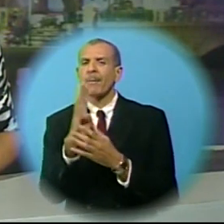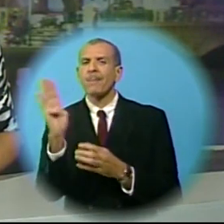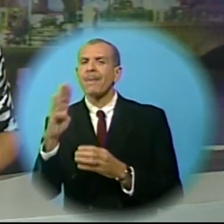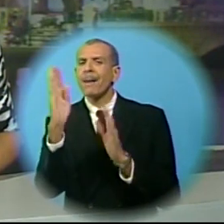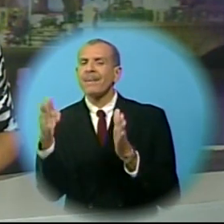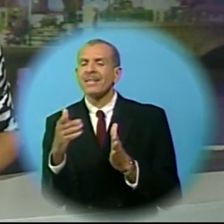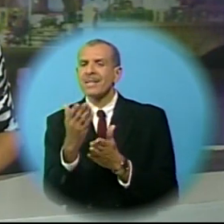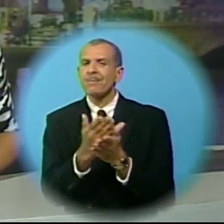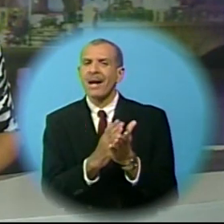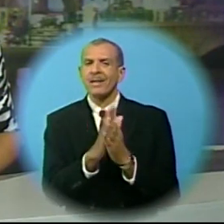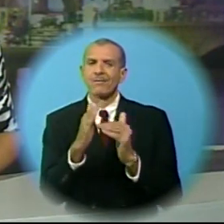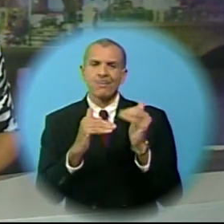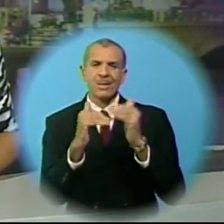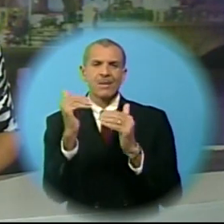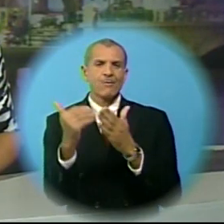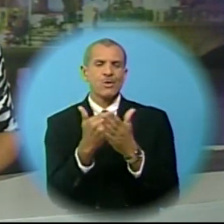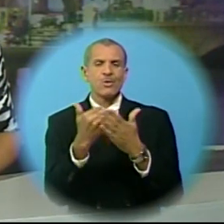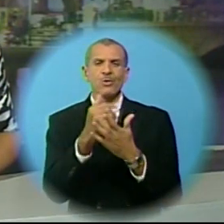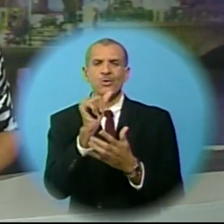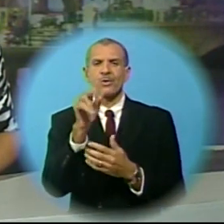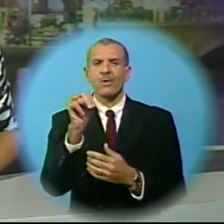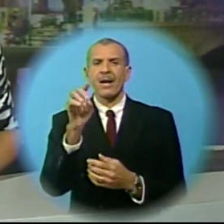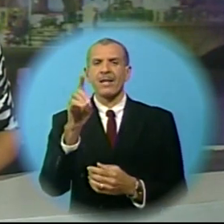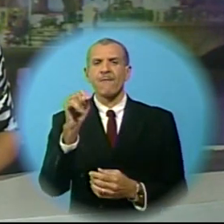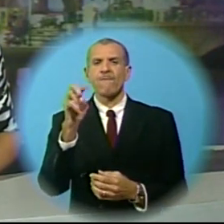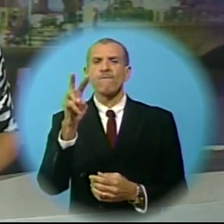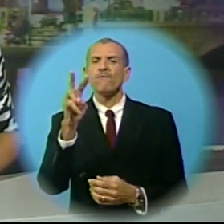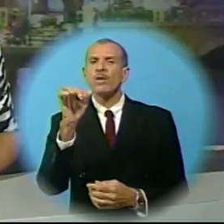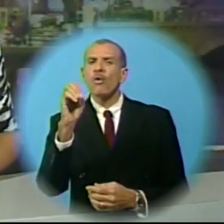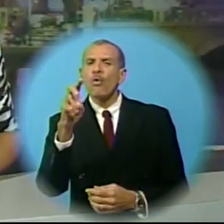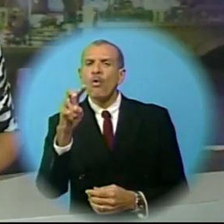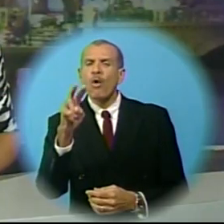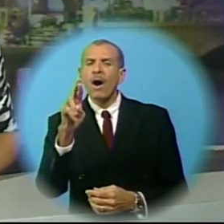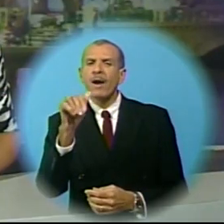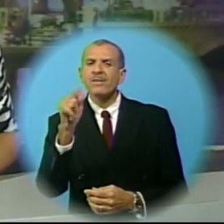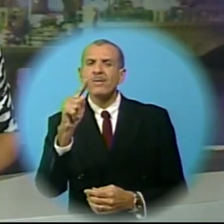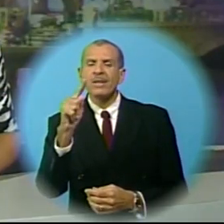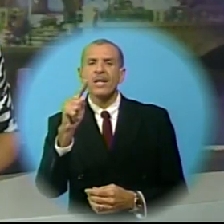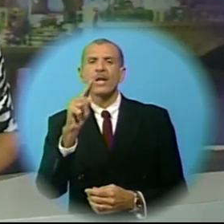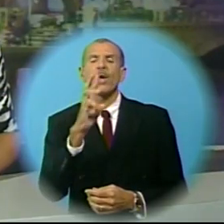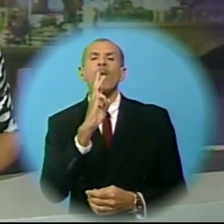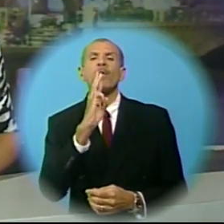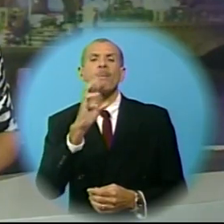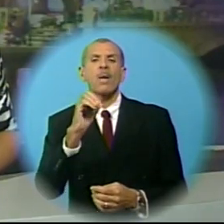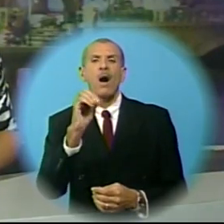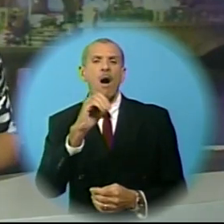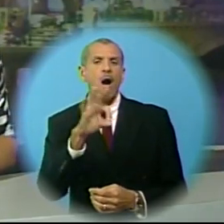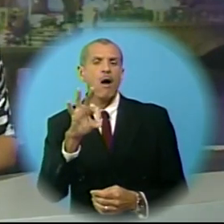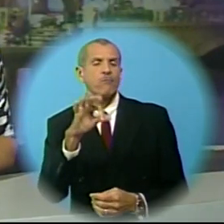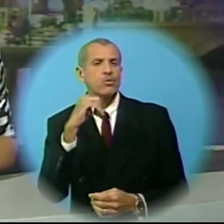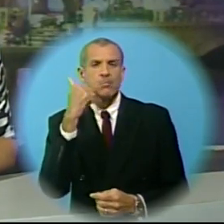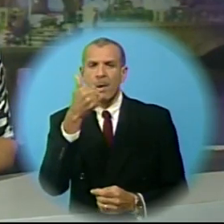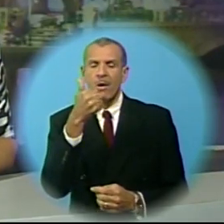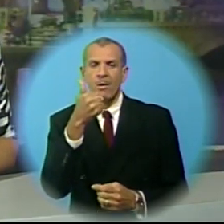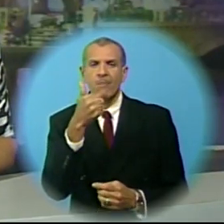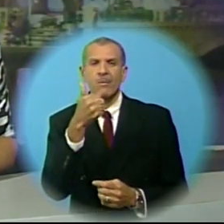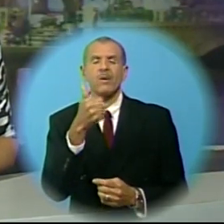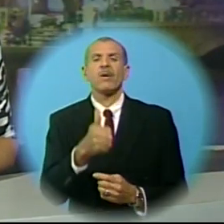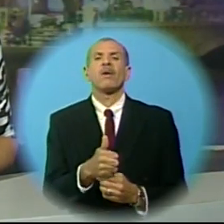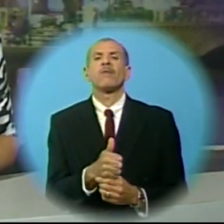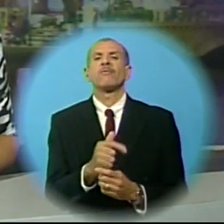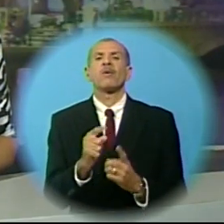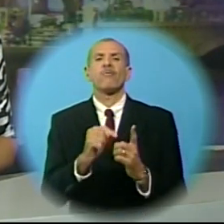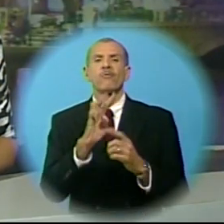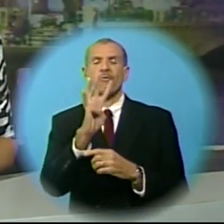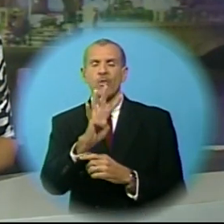as part of the construction of the new Grandview Reservoir, there will be a shutdown of the system from 4 tomorrow afternoon until 4 on Saturday